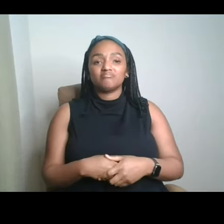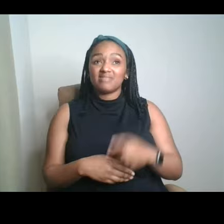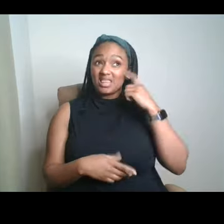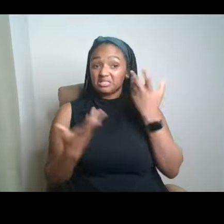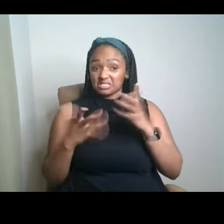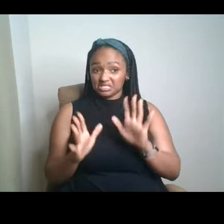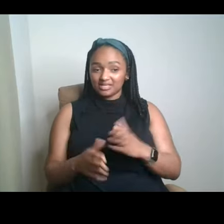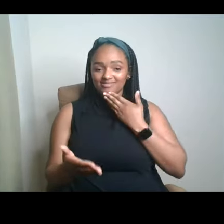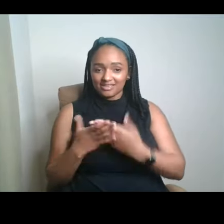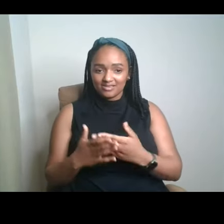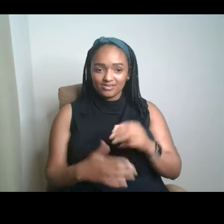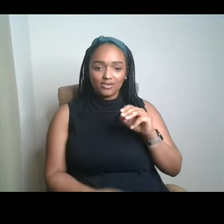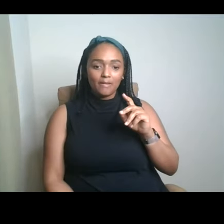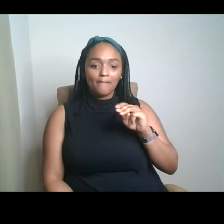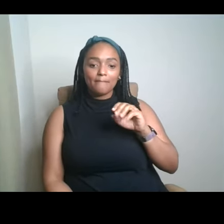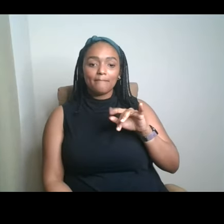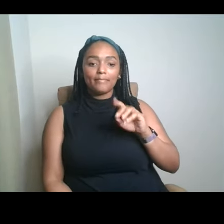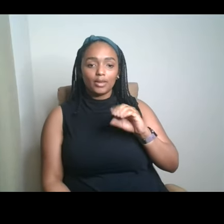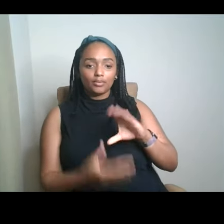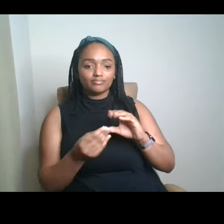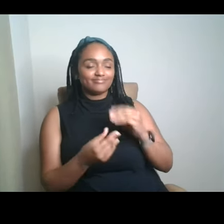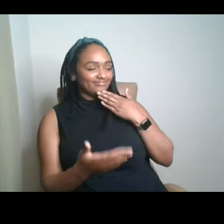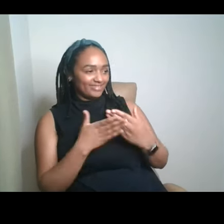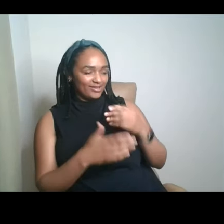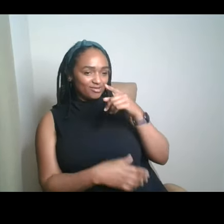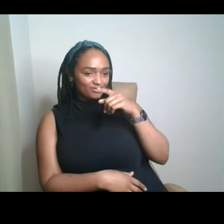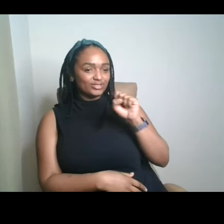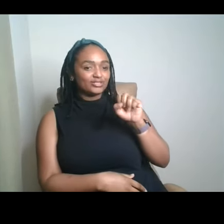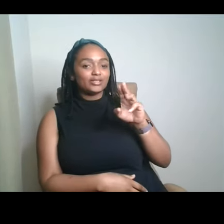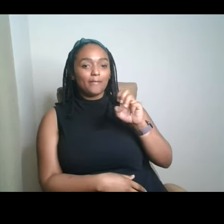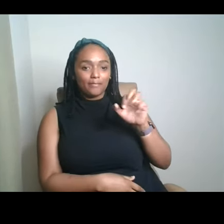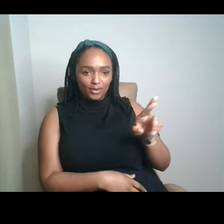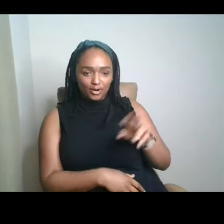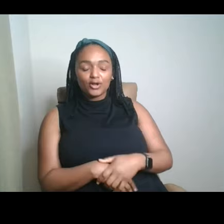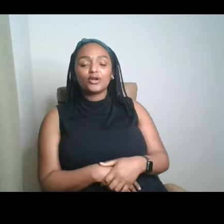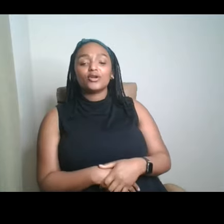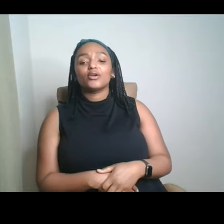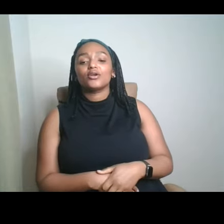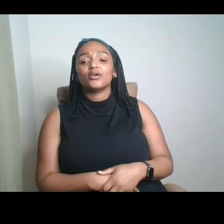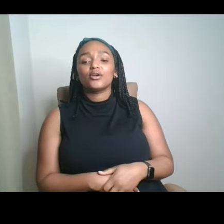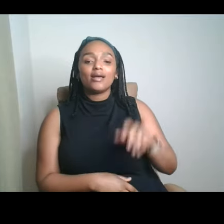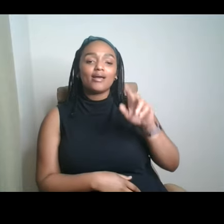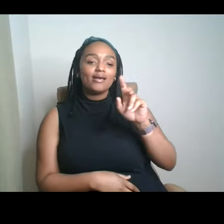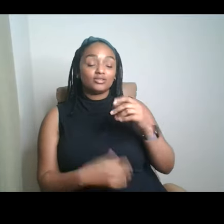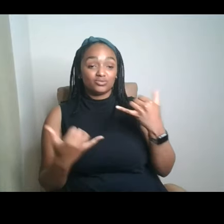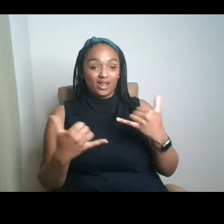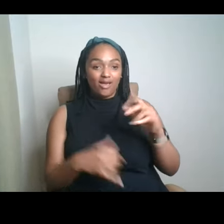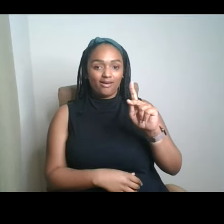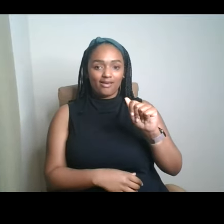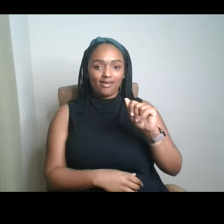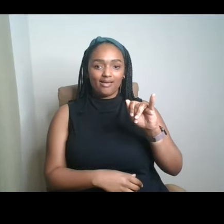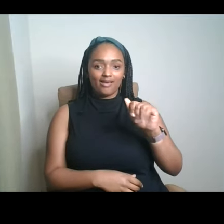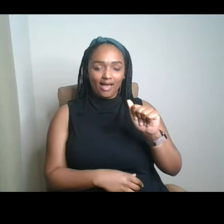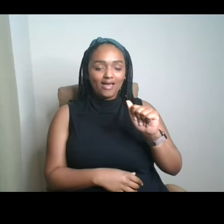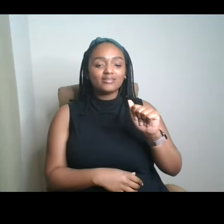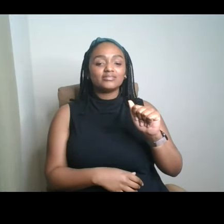Thank you, Summer. Summer gave a little teaser there. Kaya's gonna show us all how to fold butterflies so that we